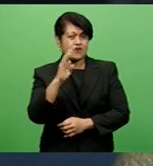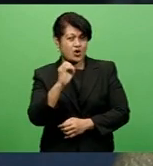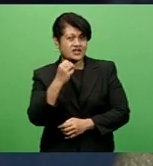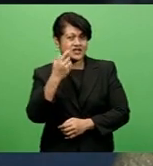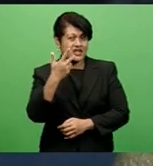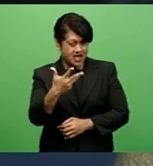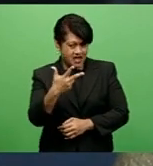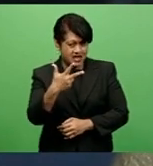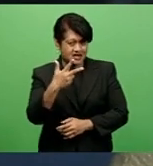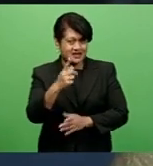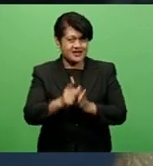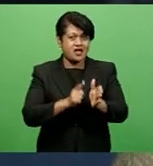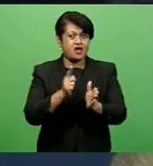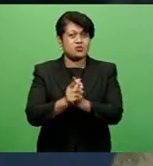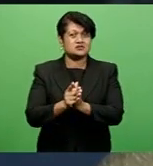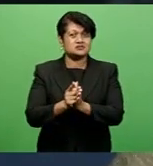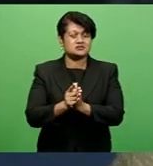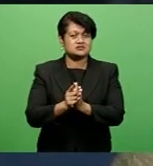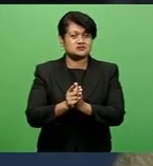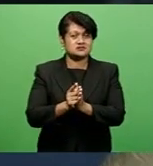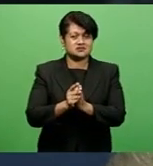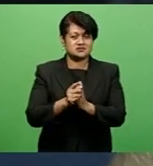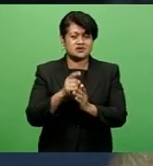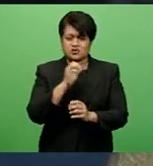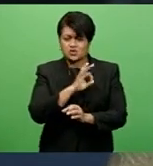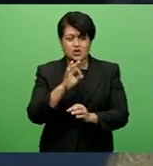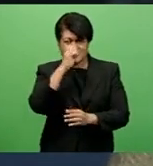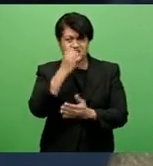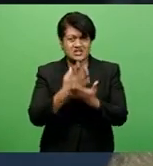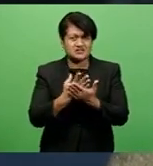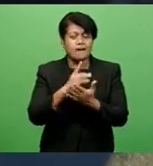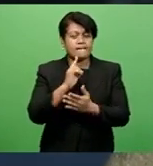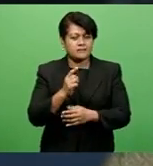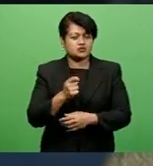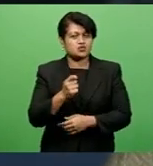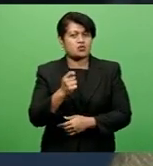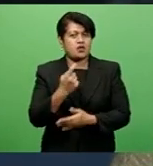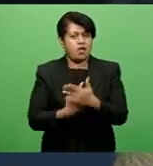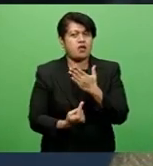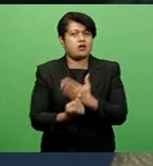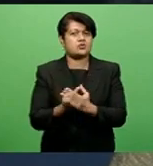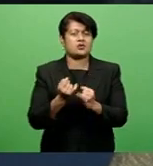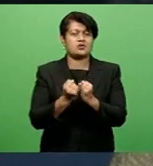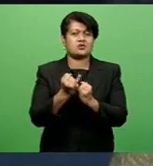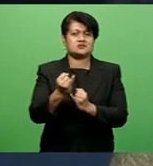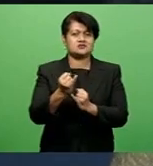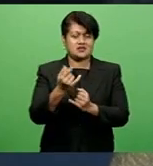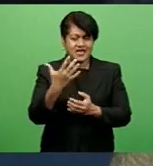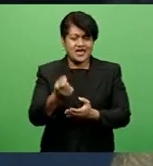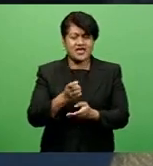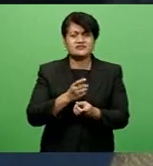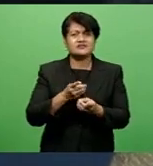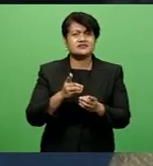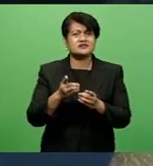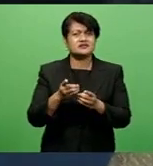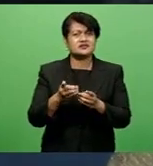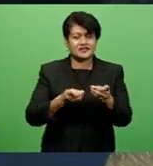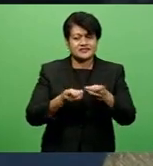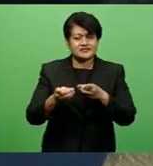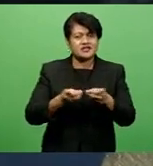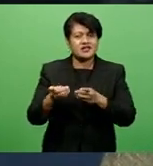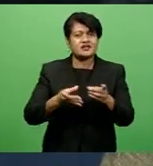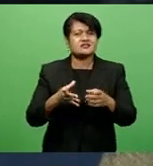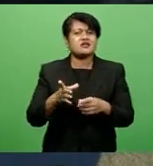experiencing TD05F, but just a trough that's hovering around us. But I have with me here the Acting Director for Fiji Met, Mr. Terry